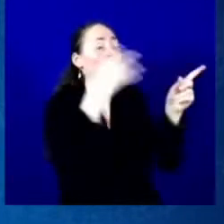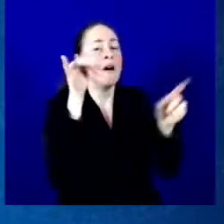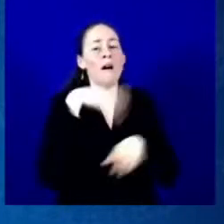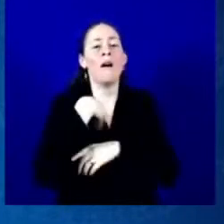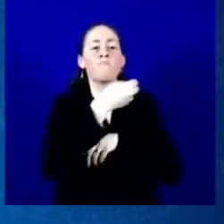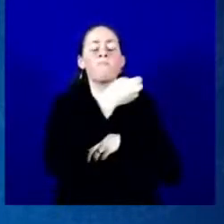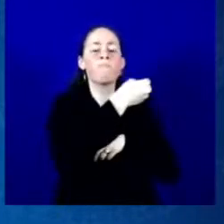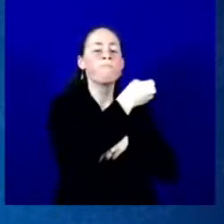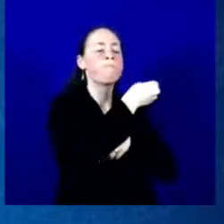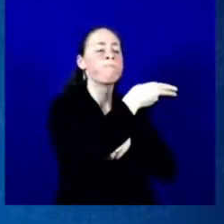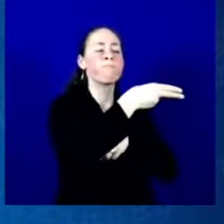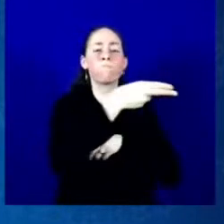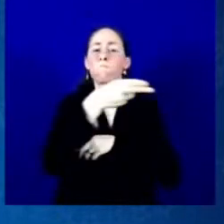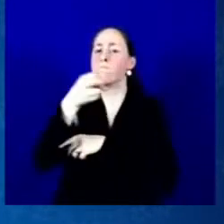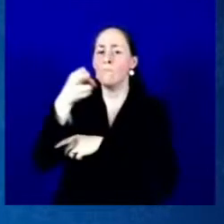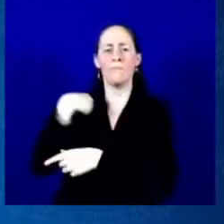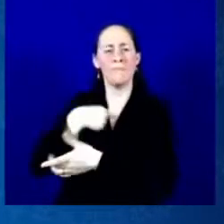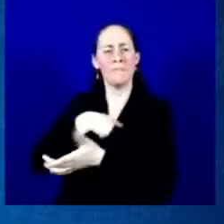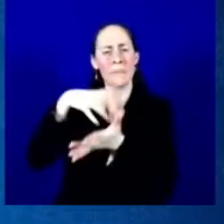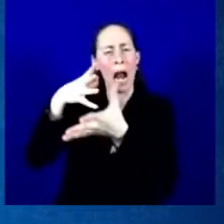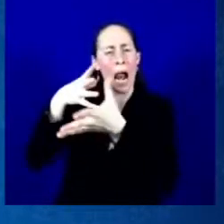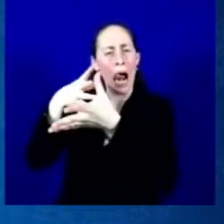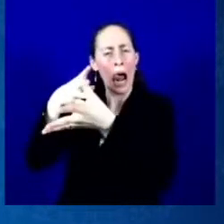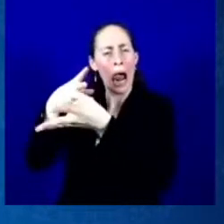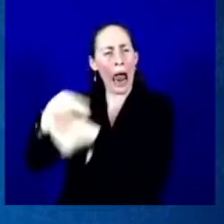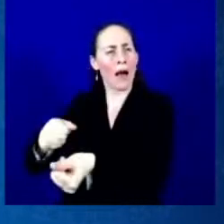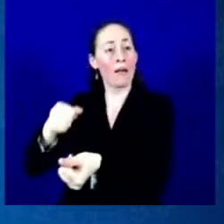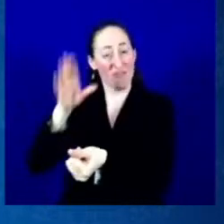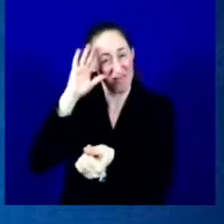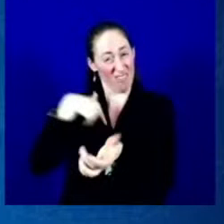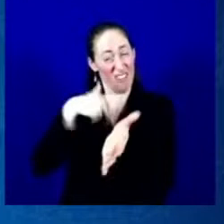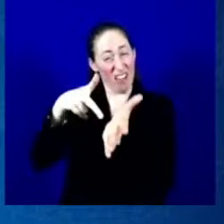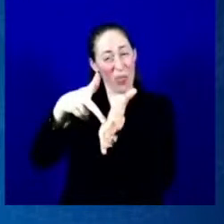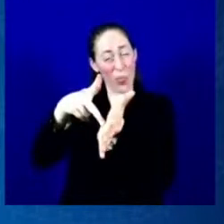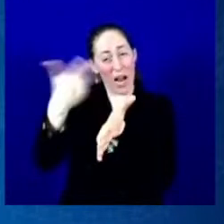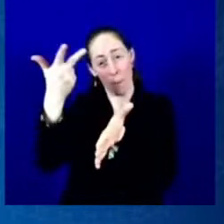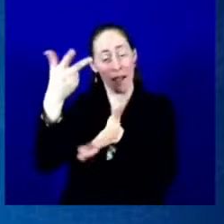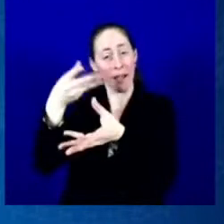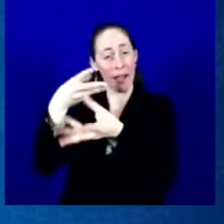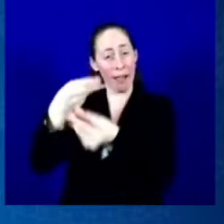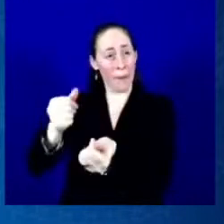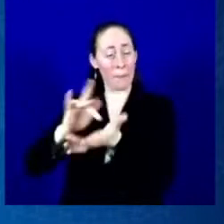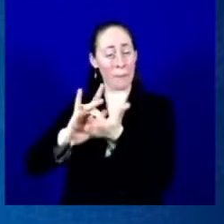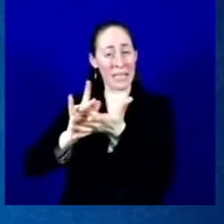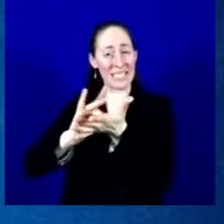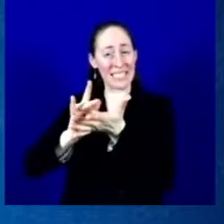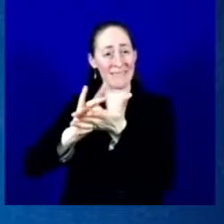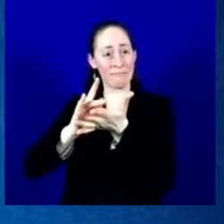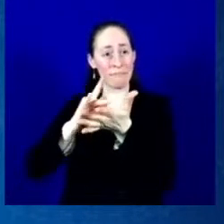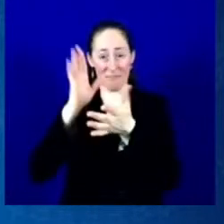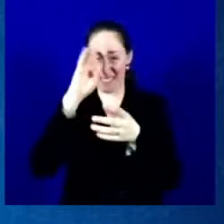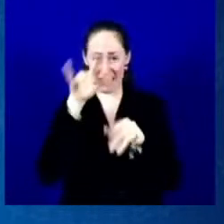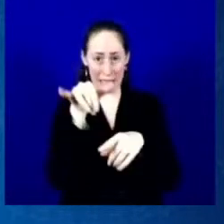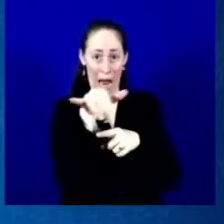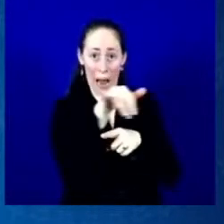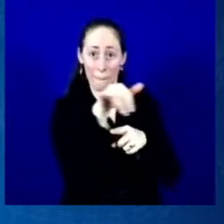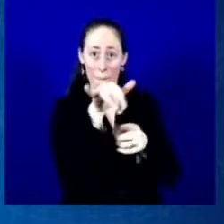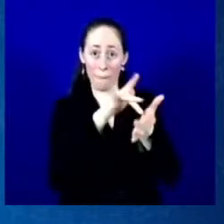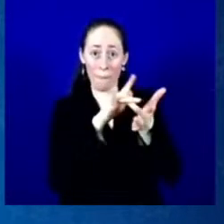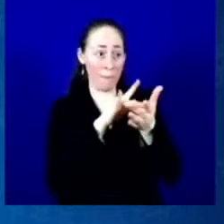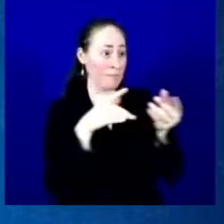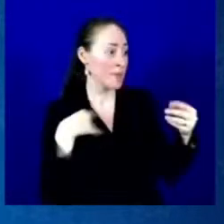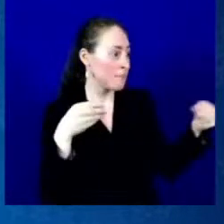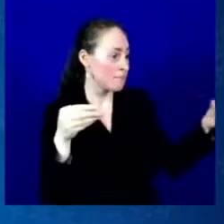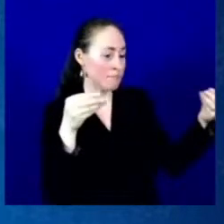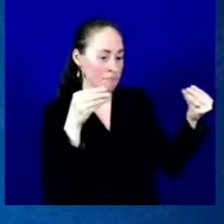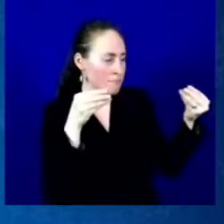3 times for the same drug, nearly 3 times what other countries pay. We have to change that,